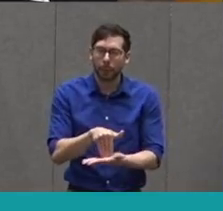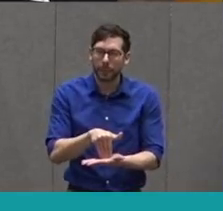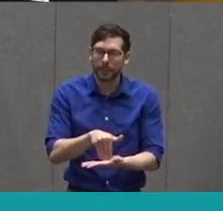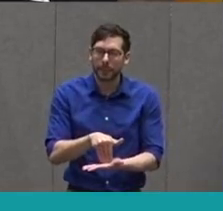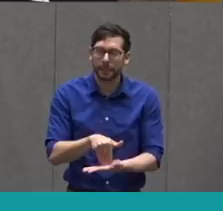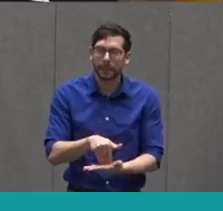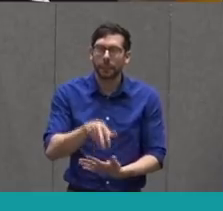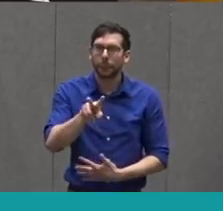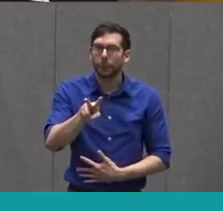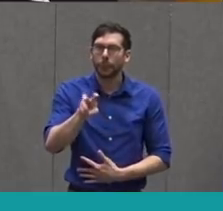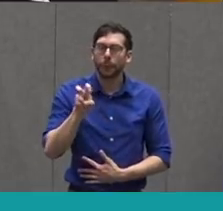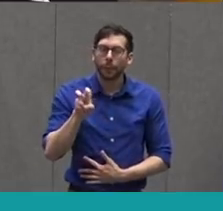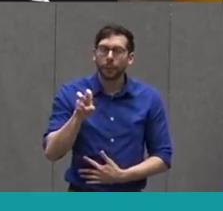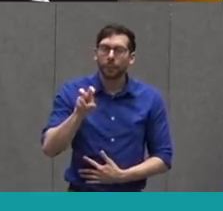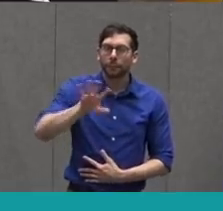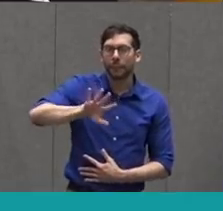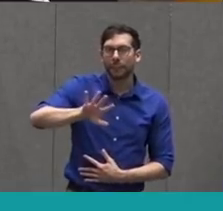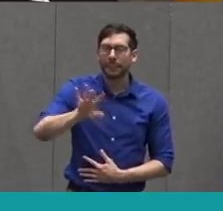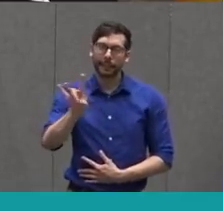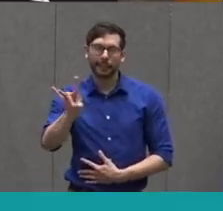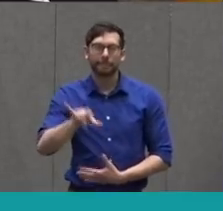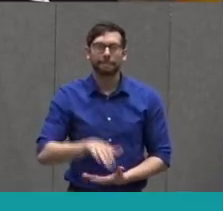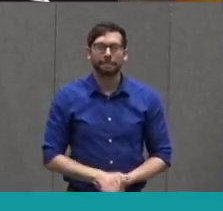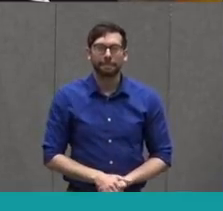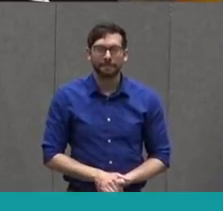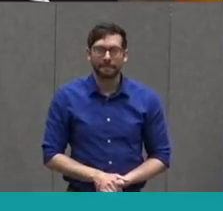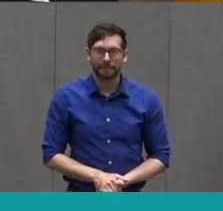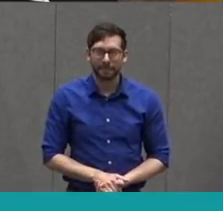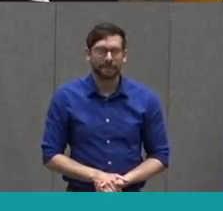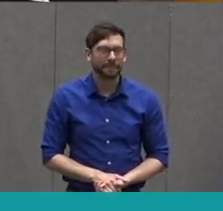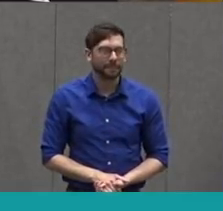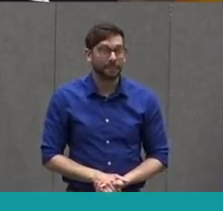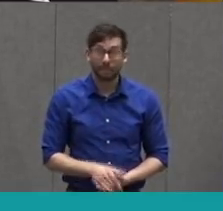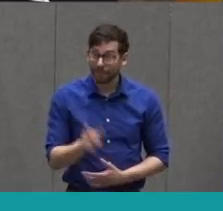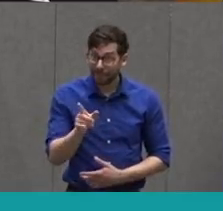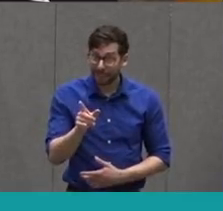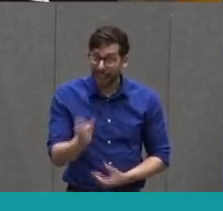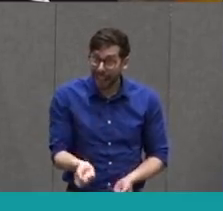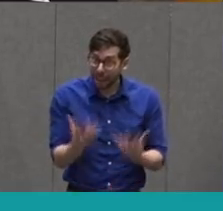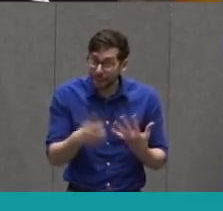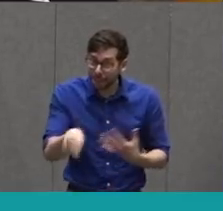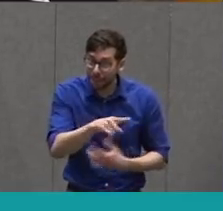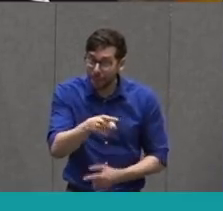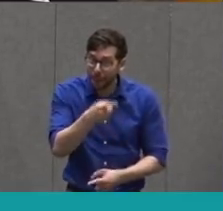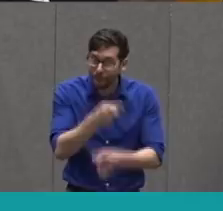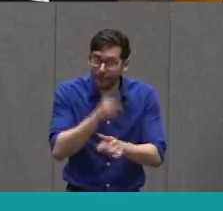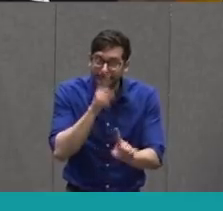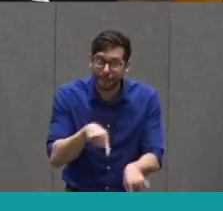1,258. How many of you guys got that right?